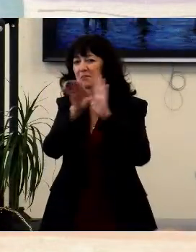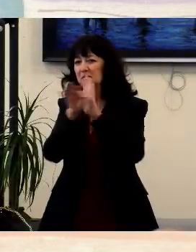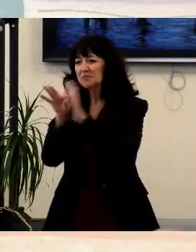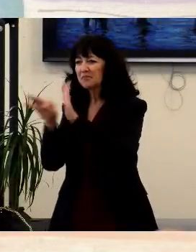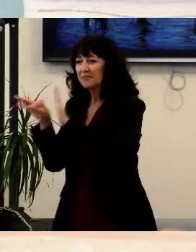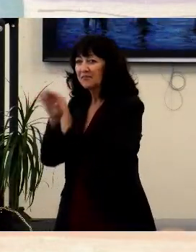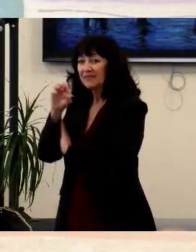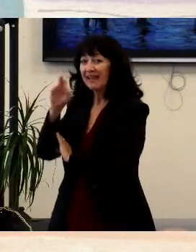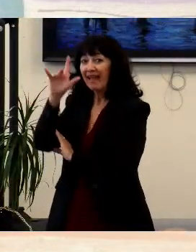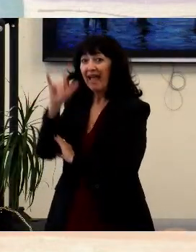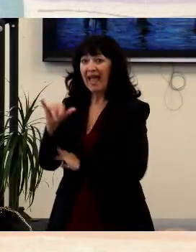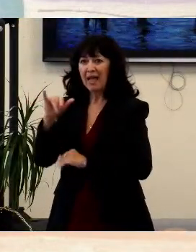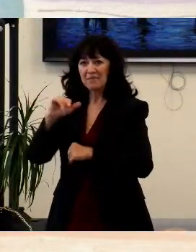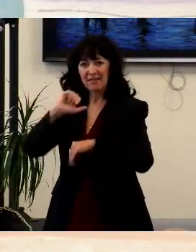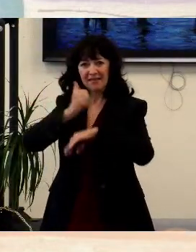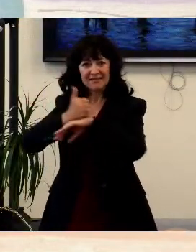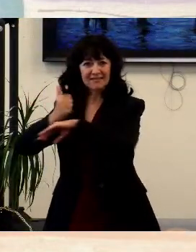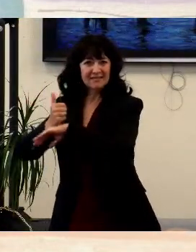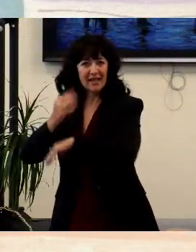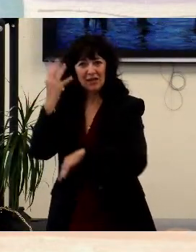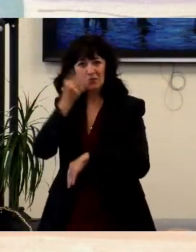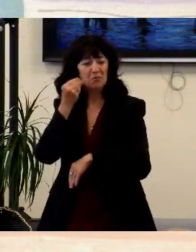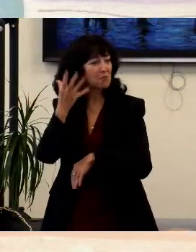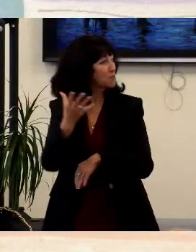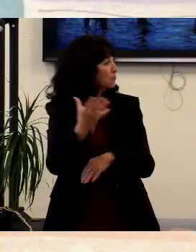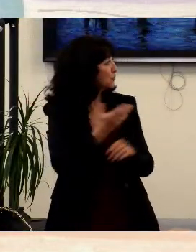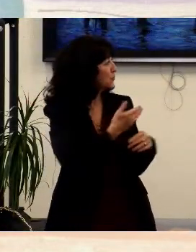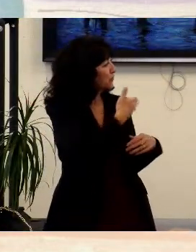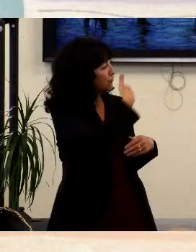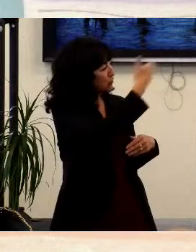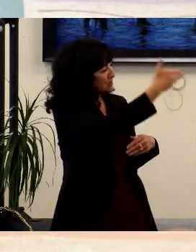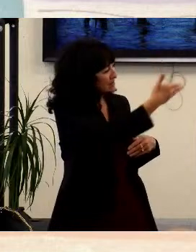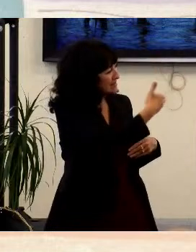a beautiful little display up there by the podium. And I want